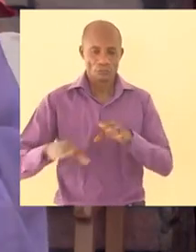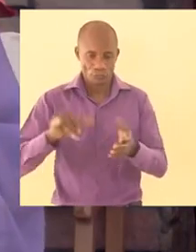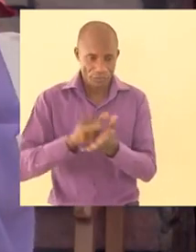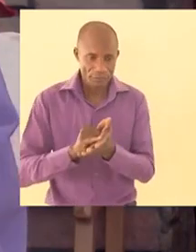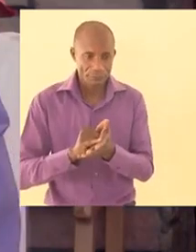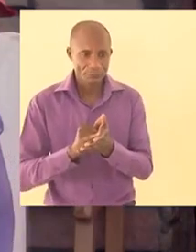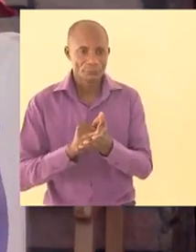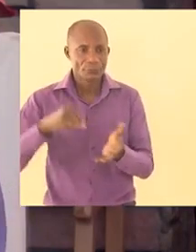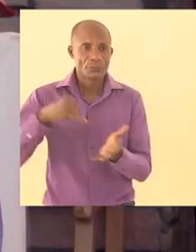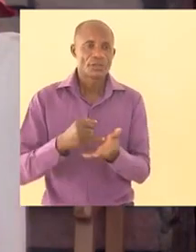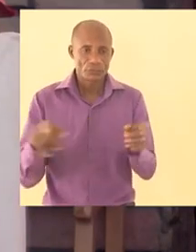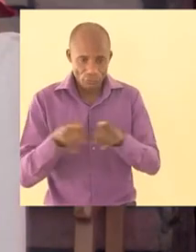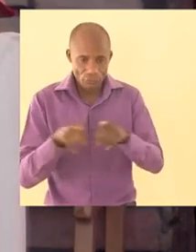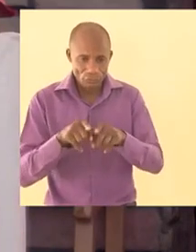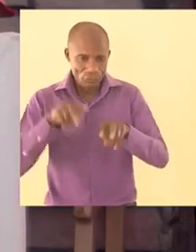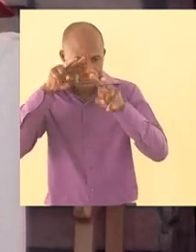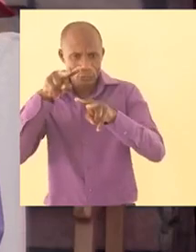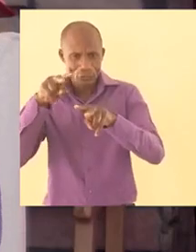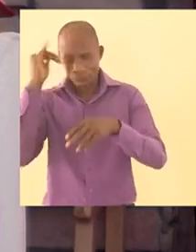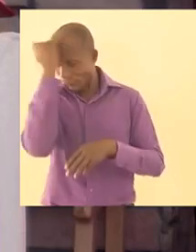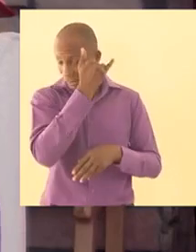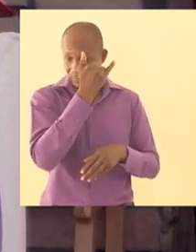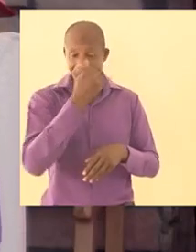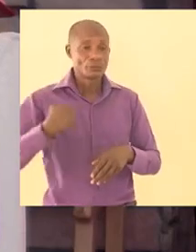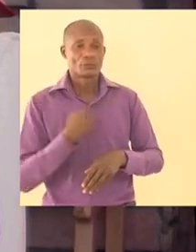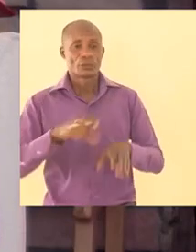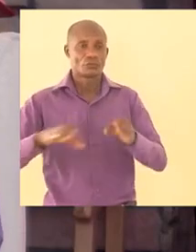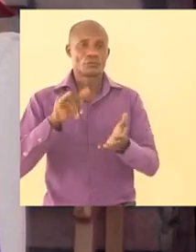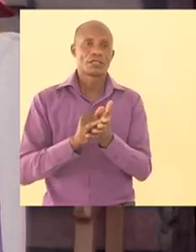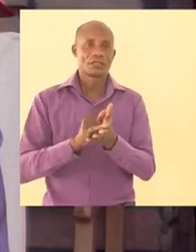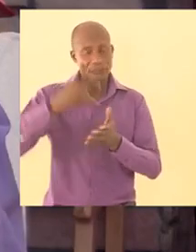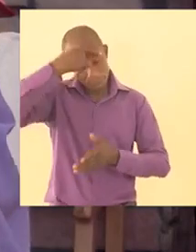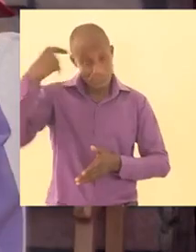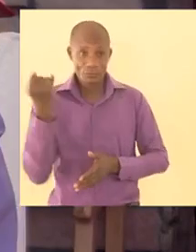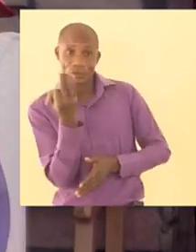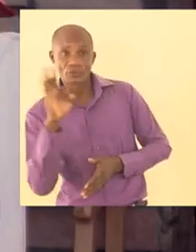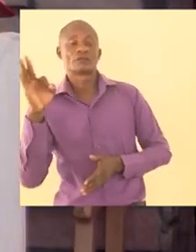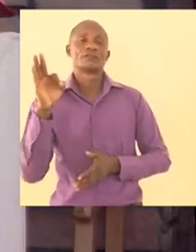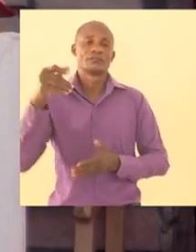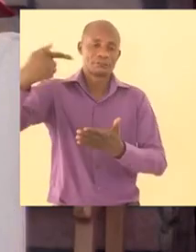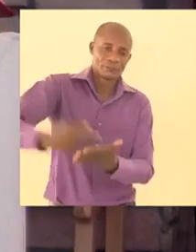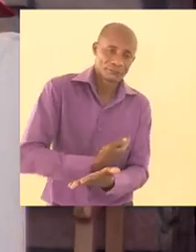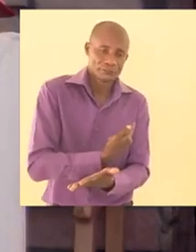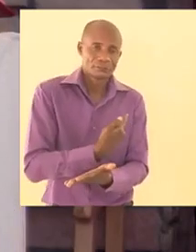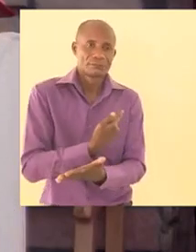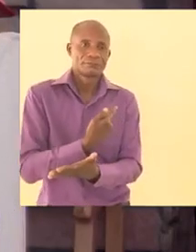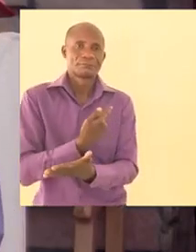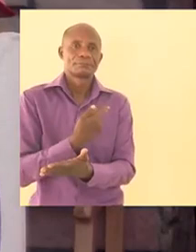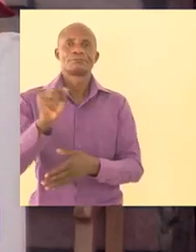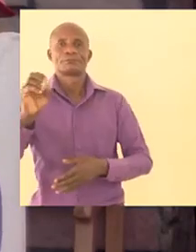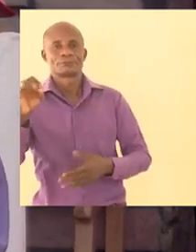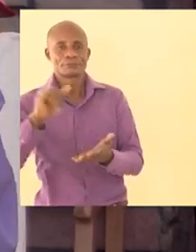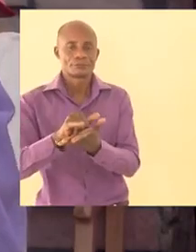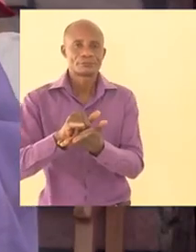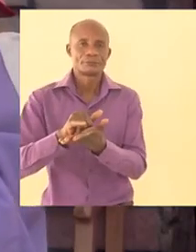that, it also looks foolish. We do that for the sake of the gospel.